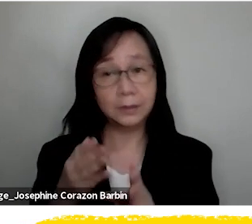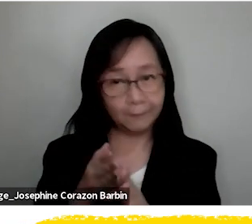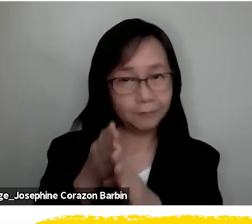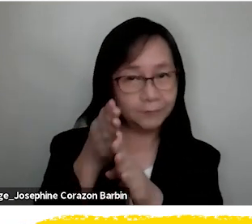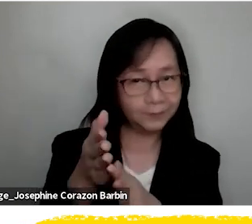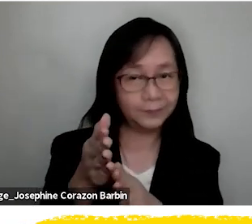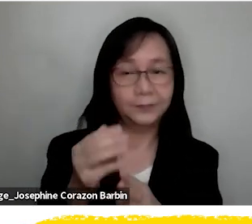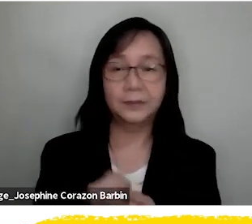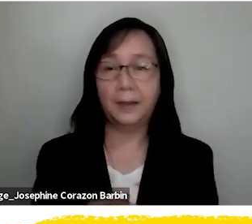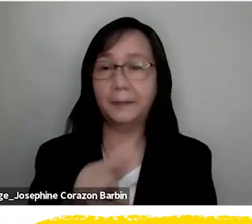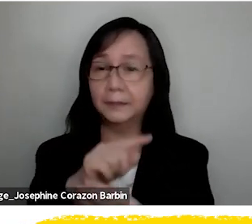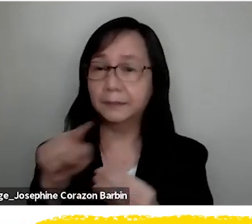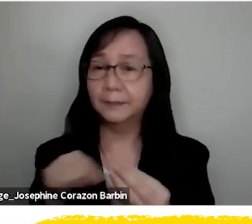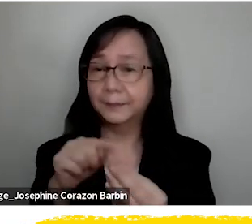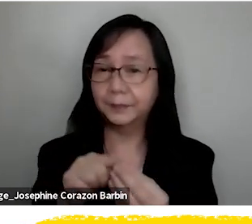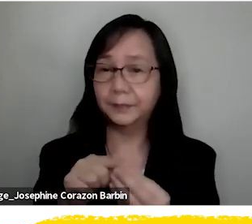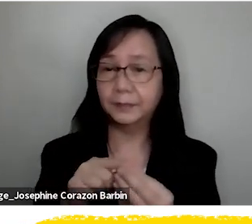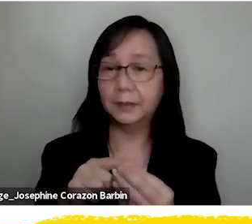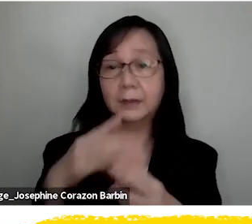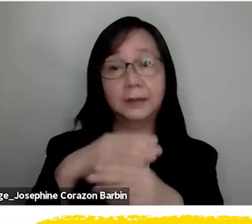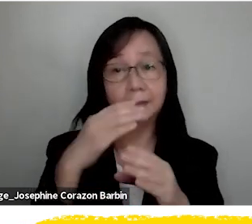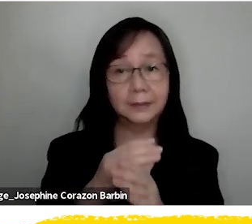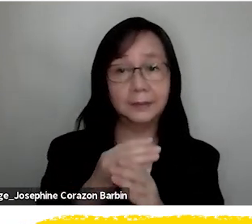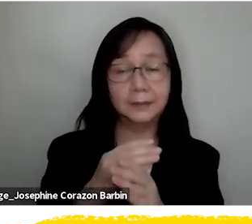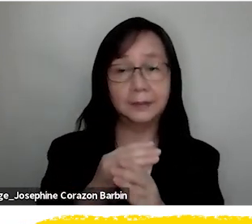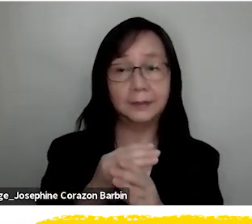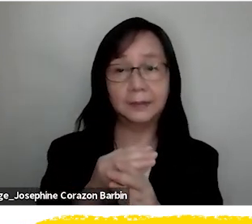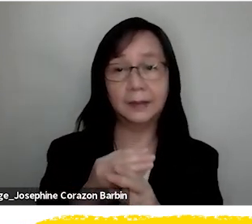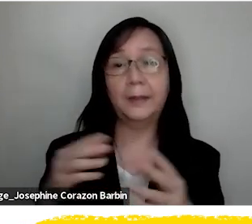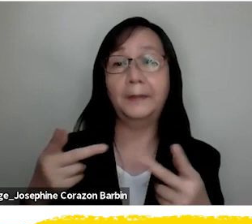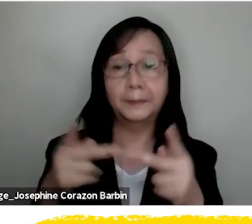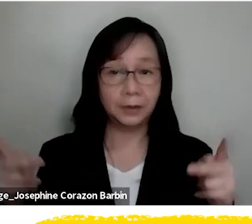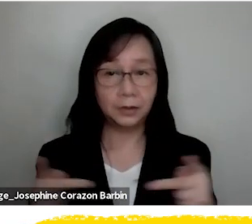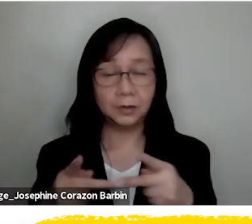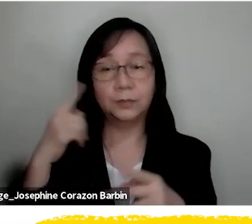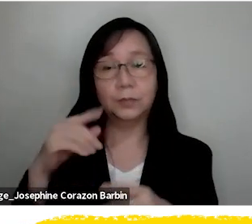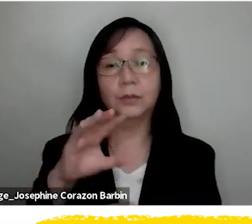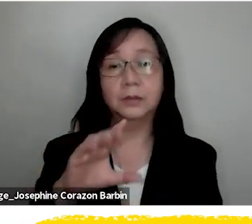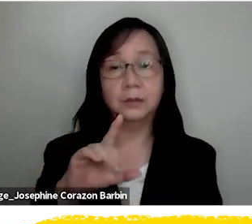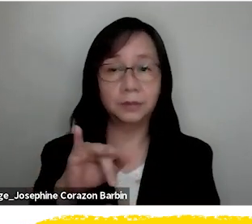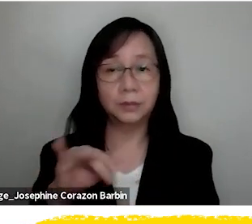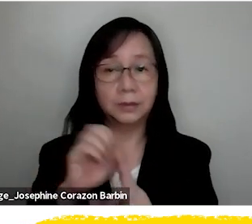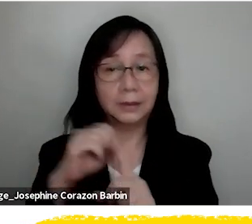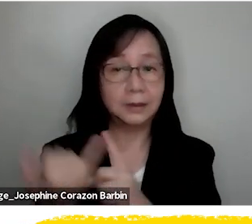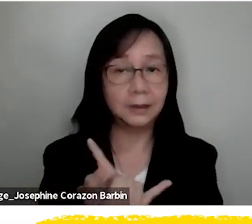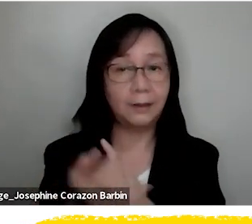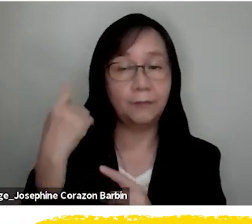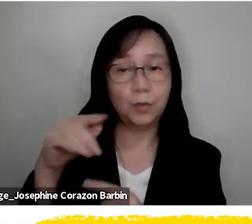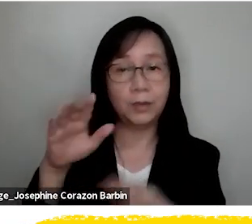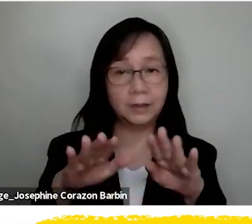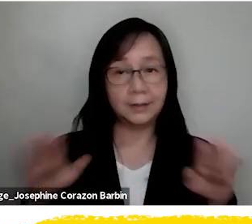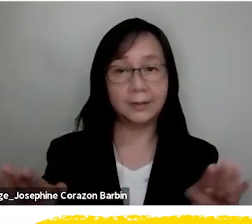straightforward. It is about creating space for civil society, including children, at the